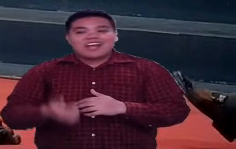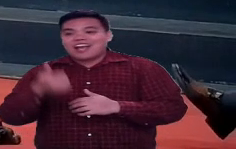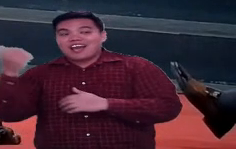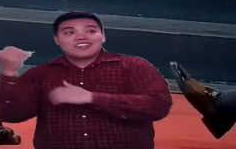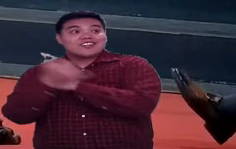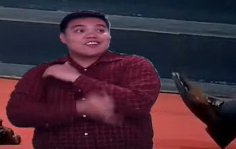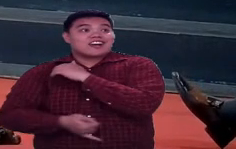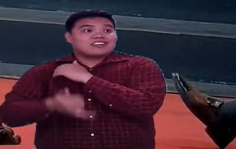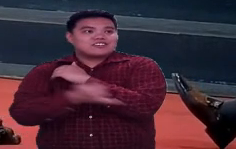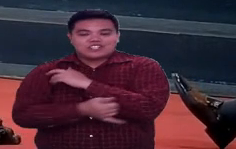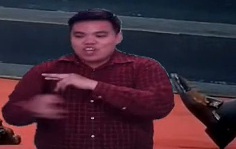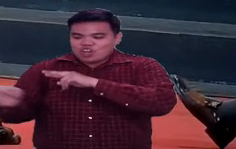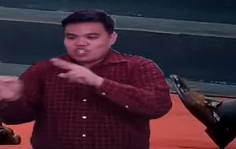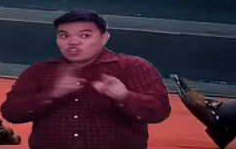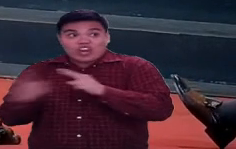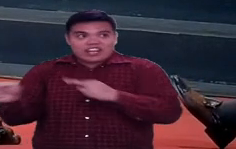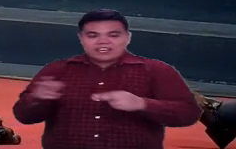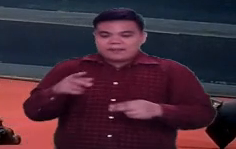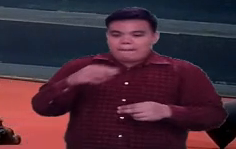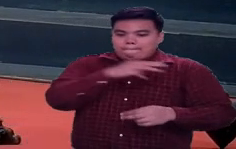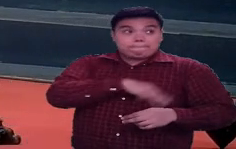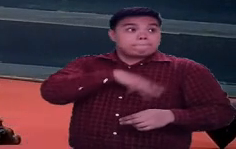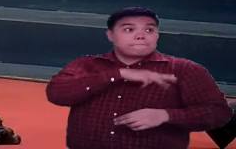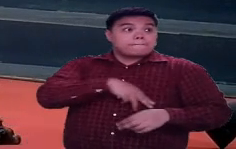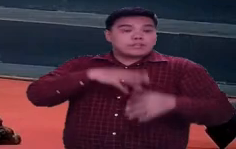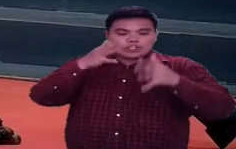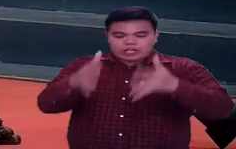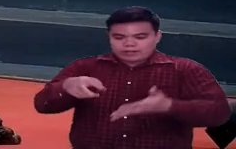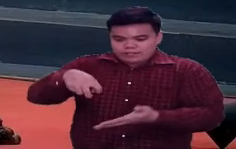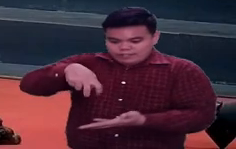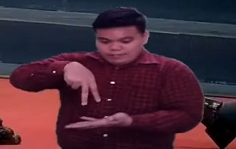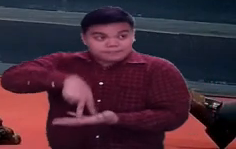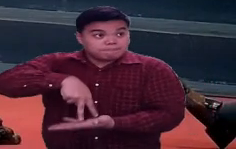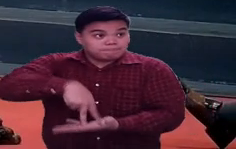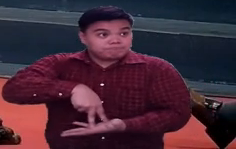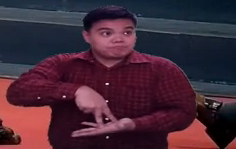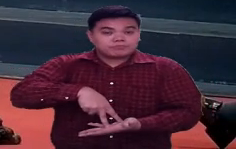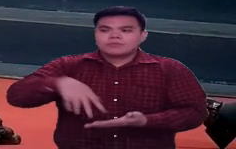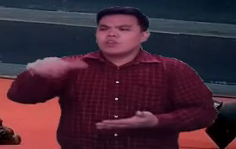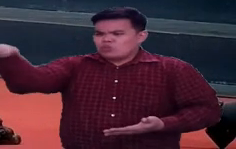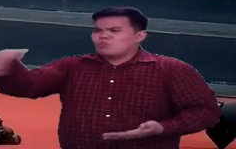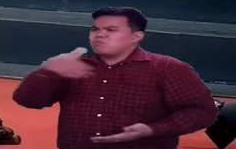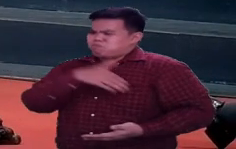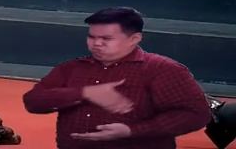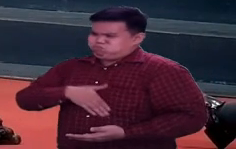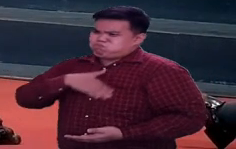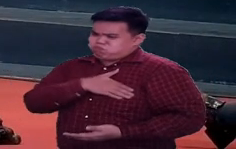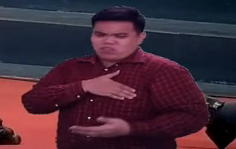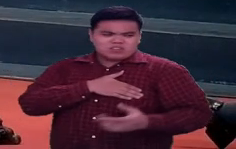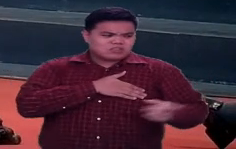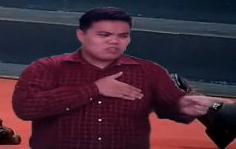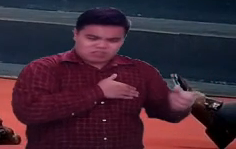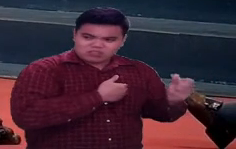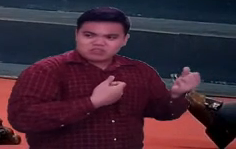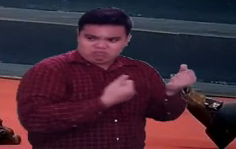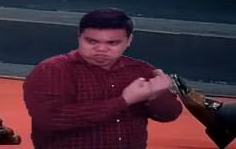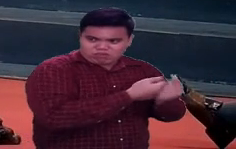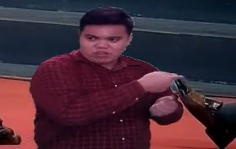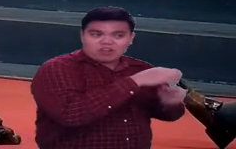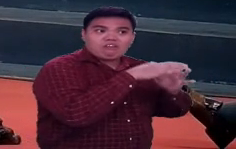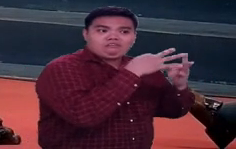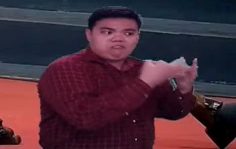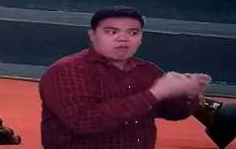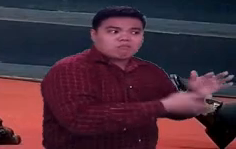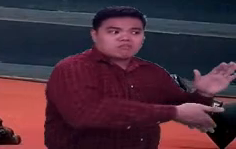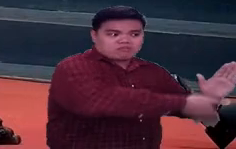on their way. The missionary stood down in front and they said, come give your offerings to help this missionary and his family